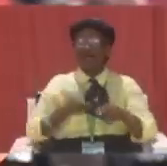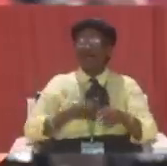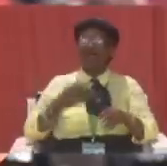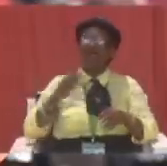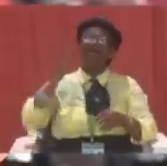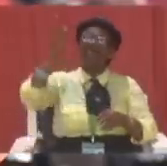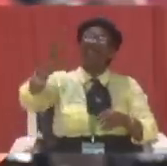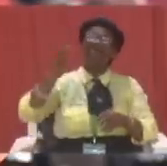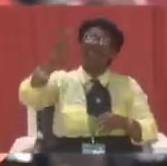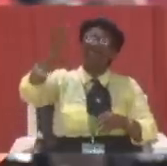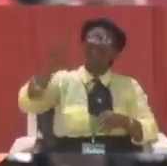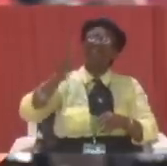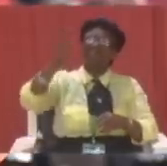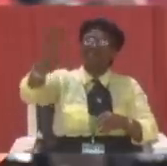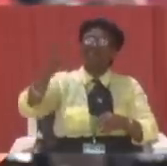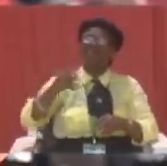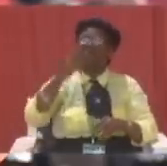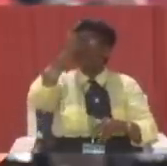ones.